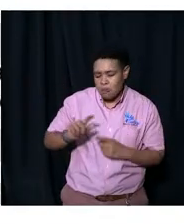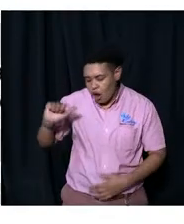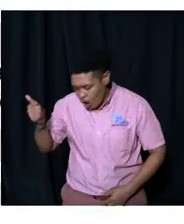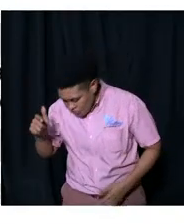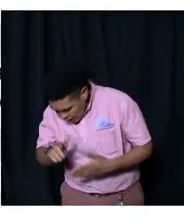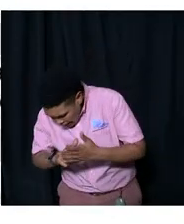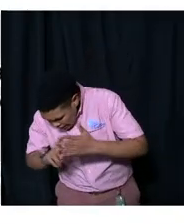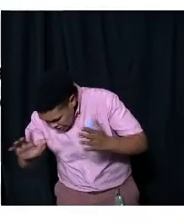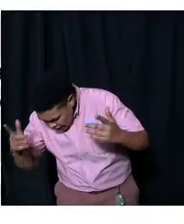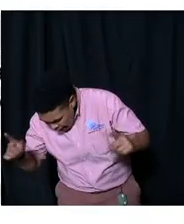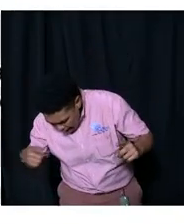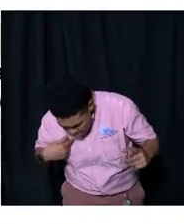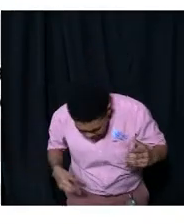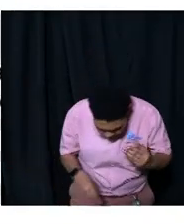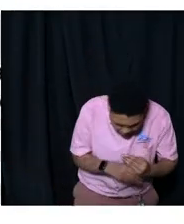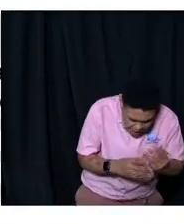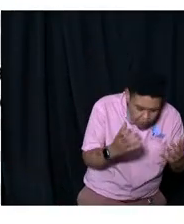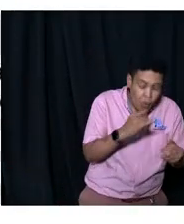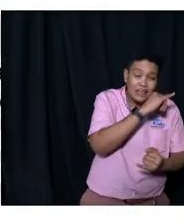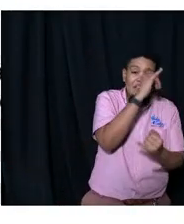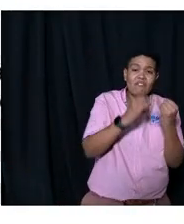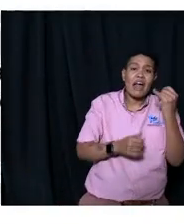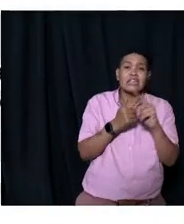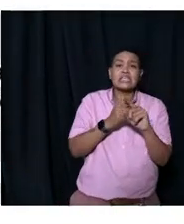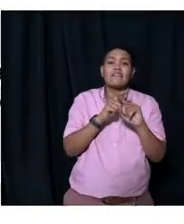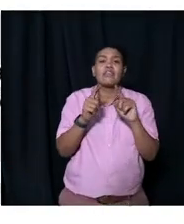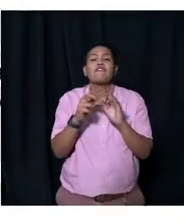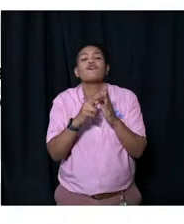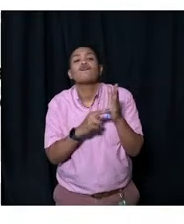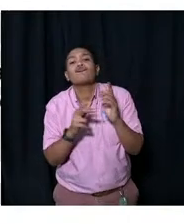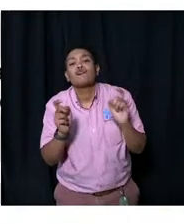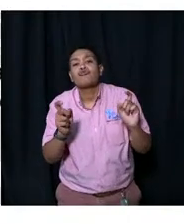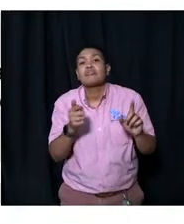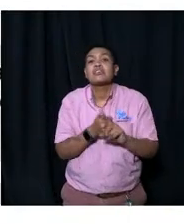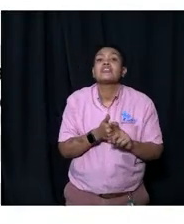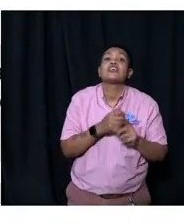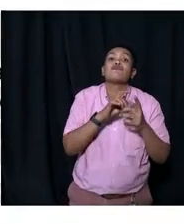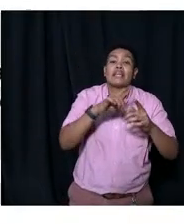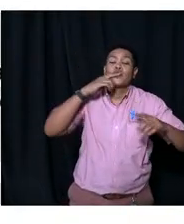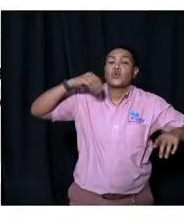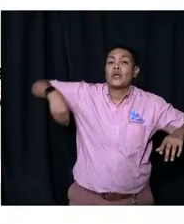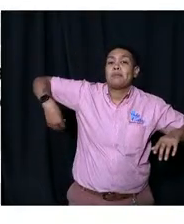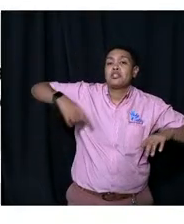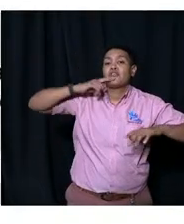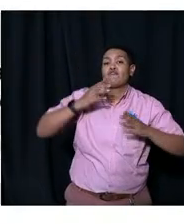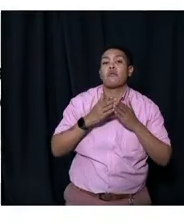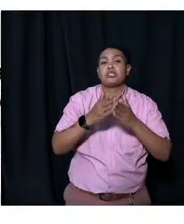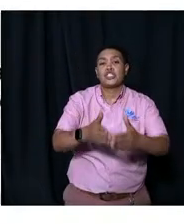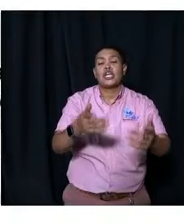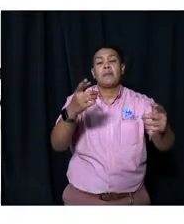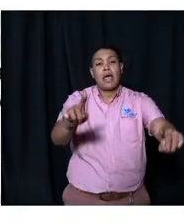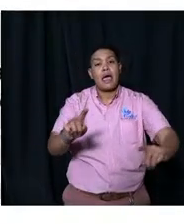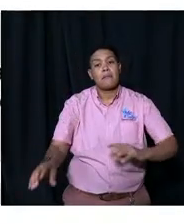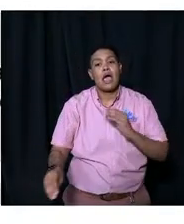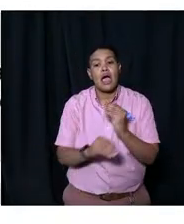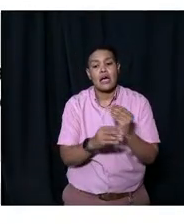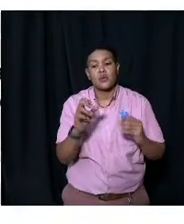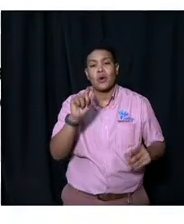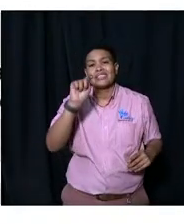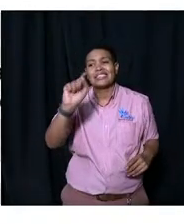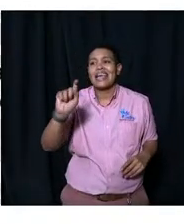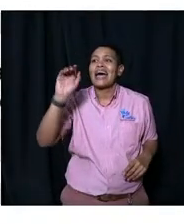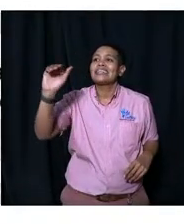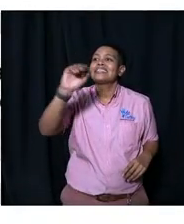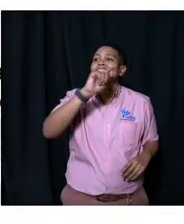legislation. We want to finalize legislation related to emissions from ships, and we also want to levy taxes